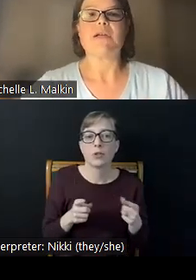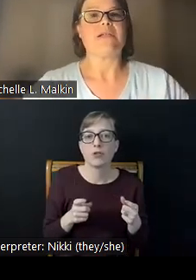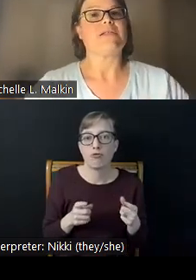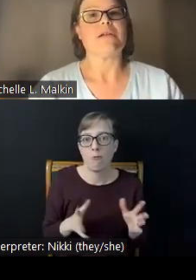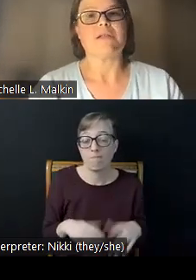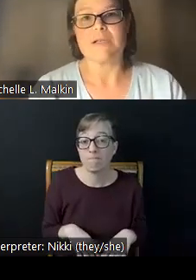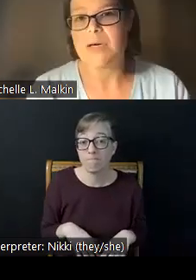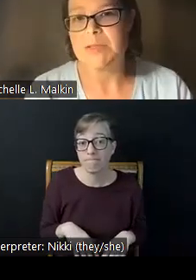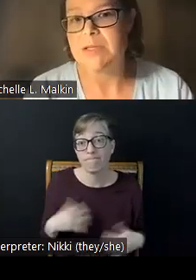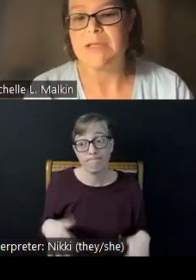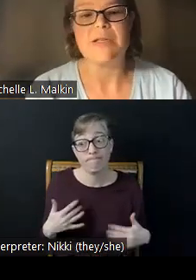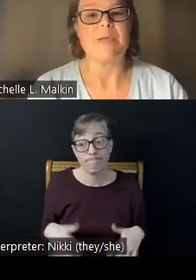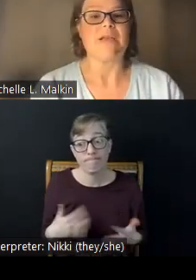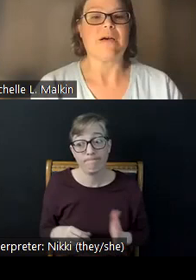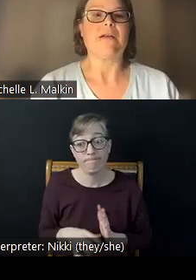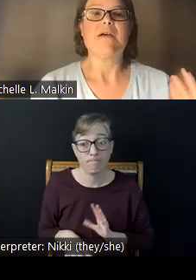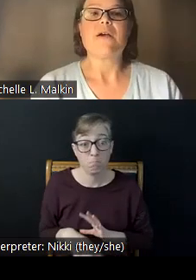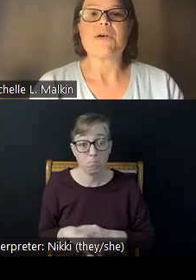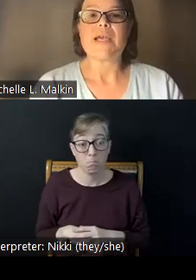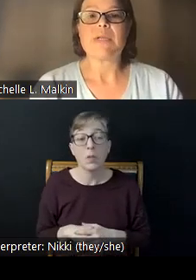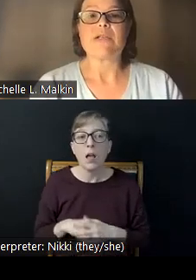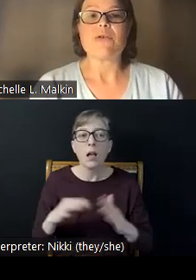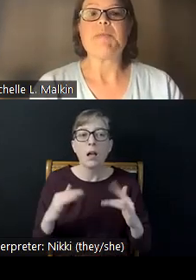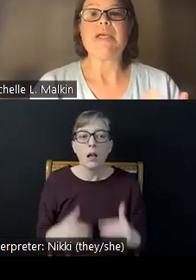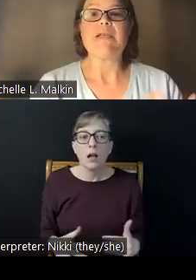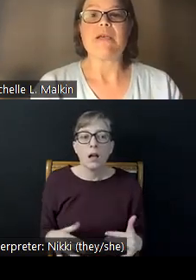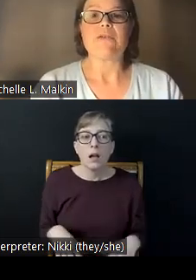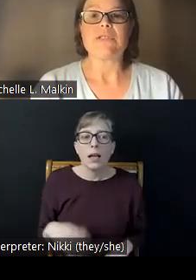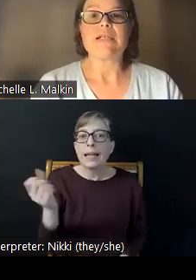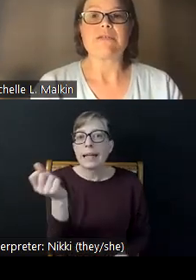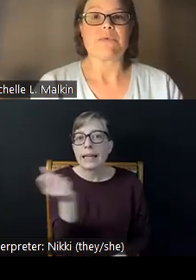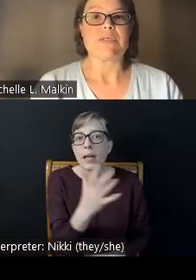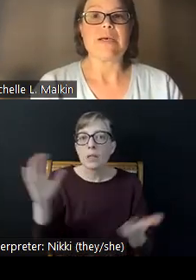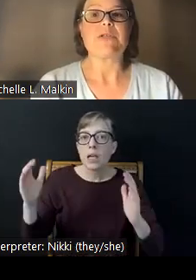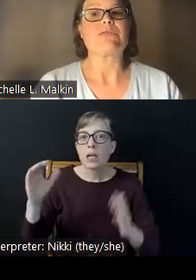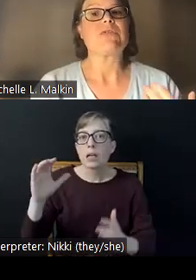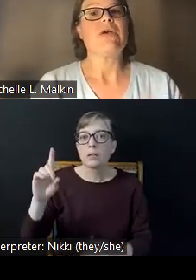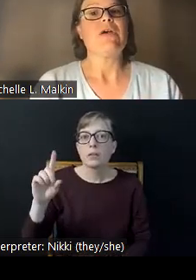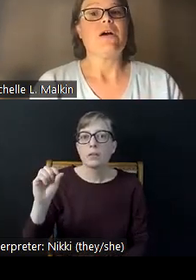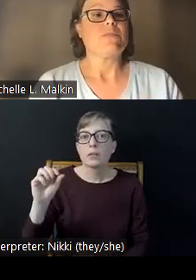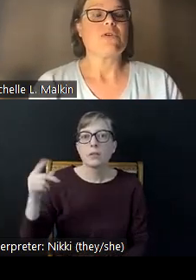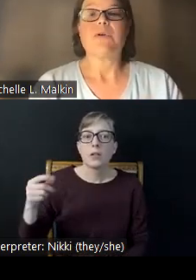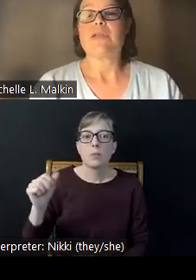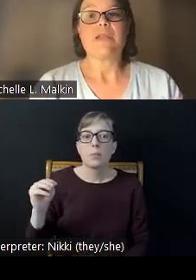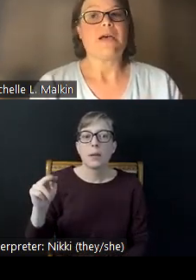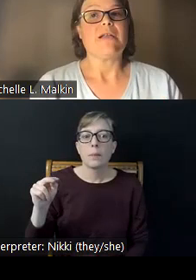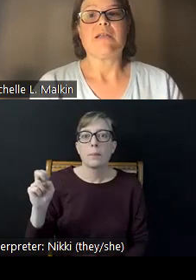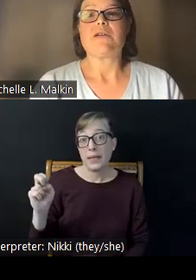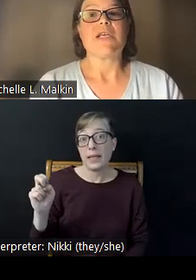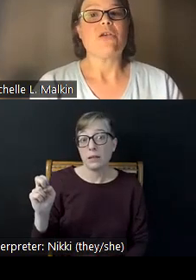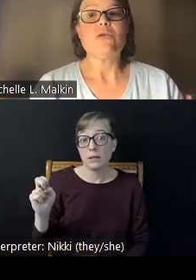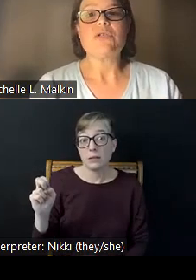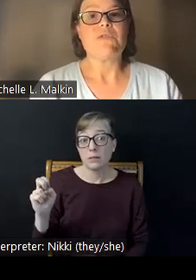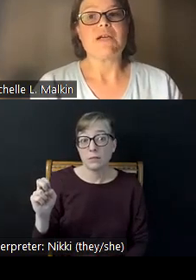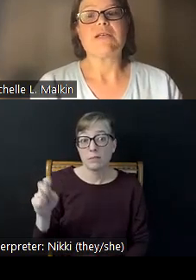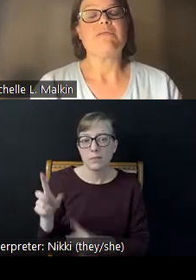another one is the incredible studies that have been done around gambling and dopamine and those kinds of receptors, showing that there is